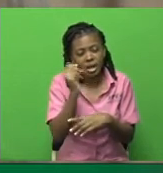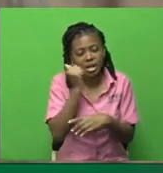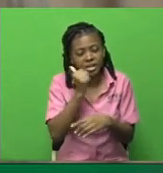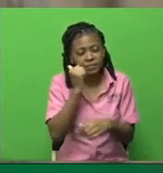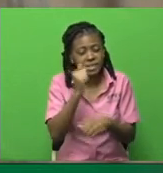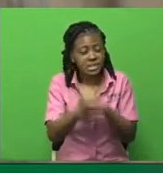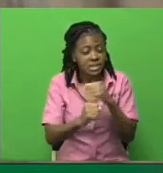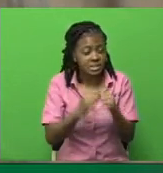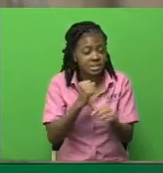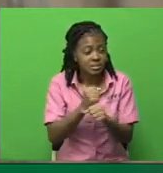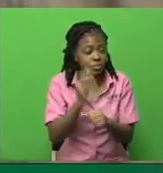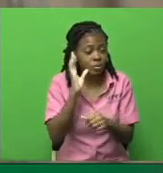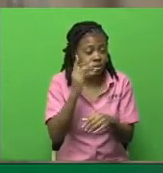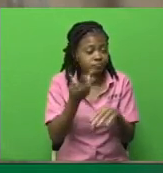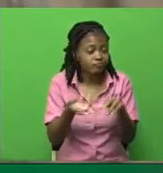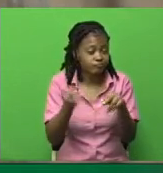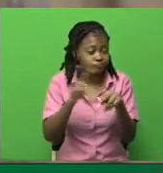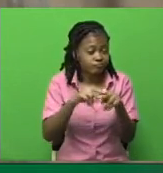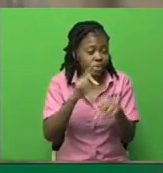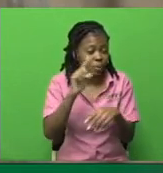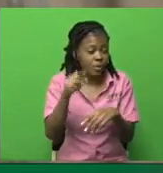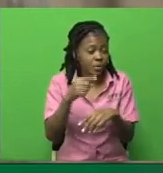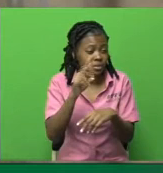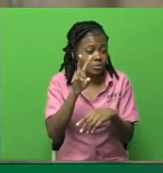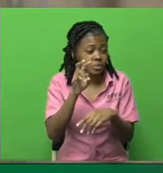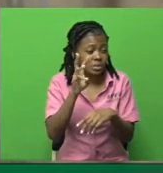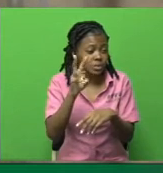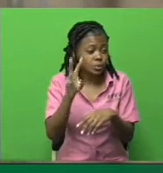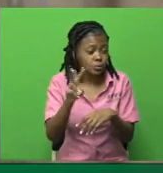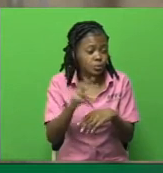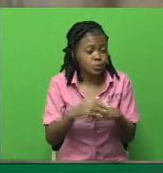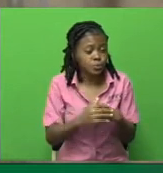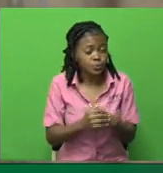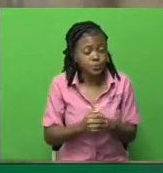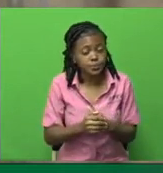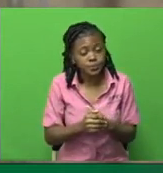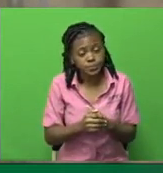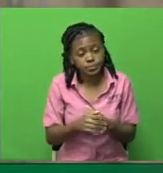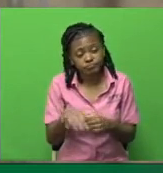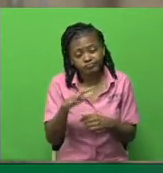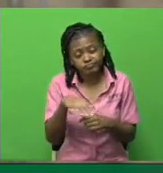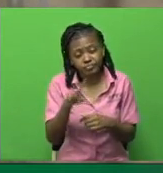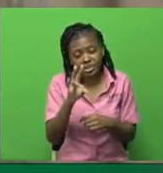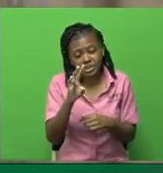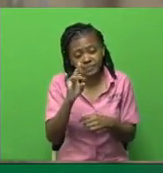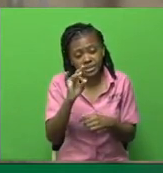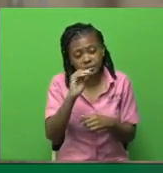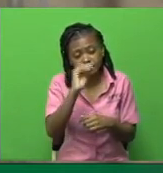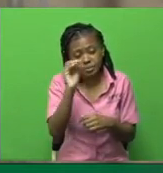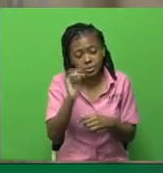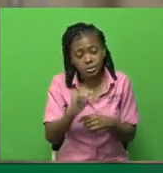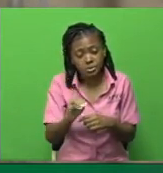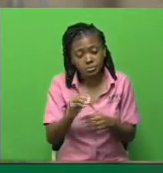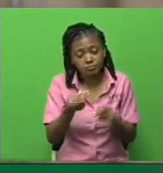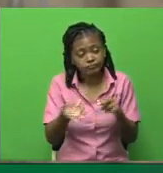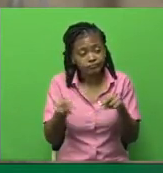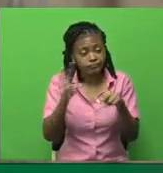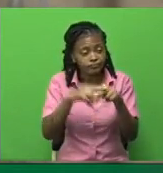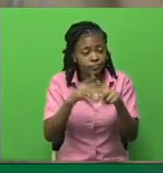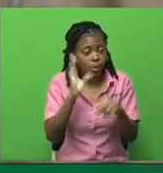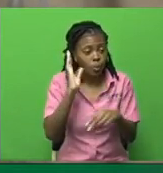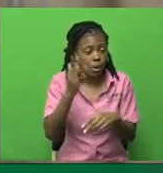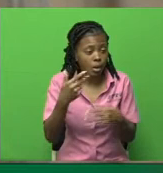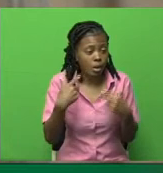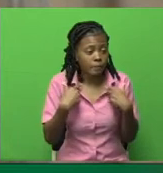TT 1262 an increase of 78 percent in the volumetric Tariff considering the